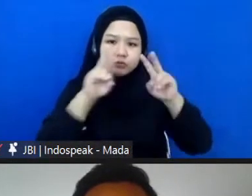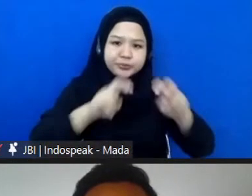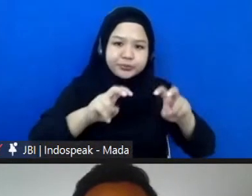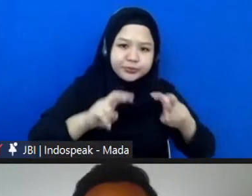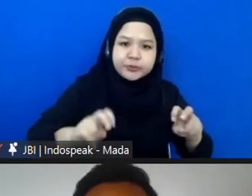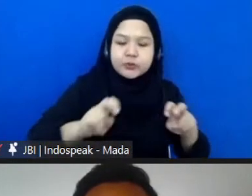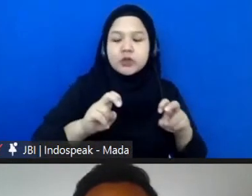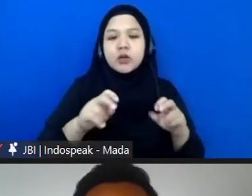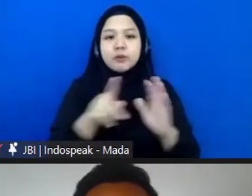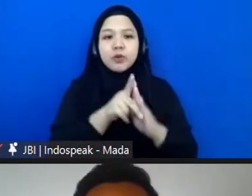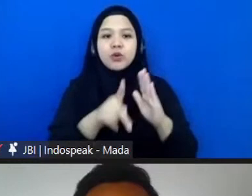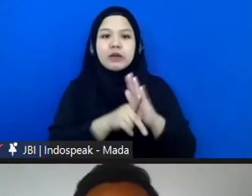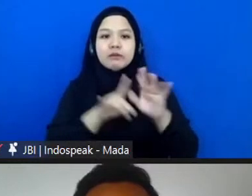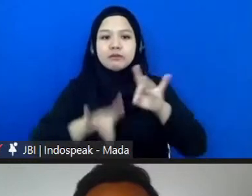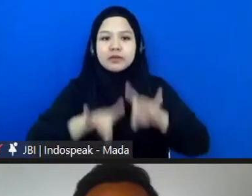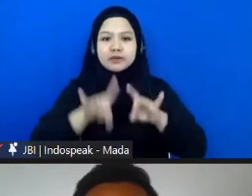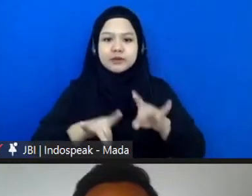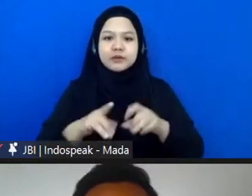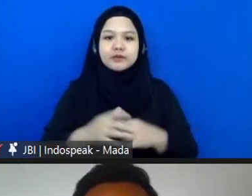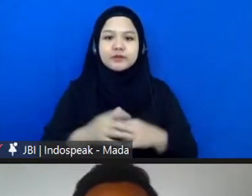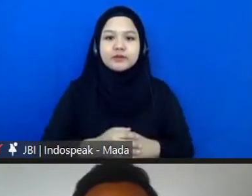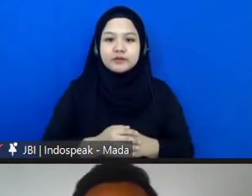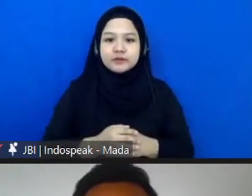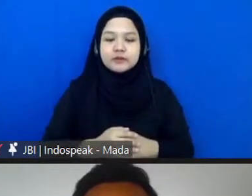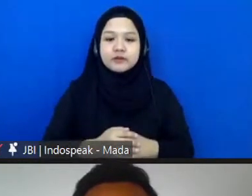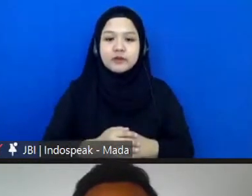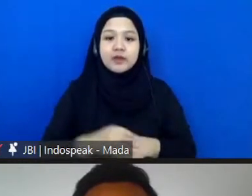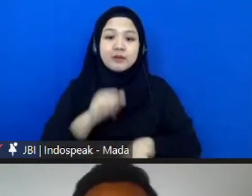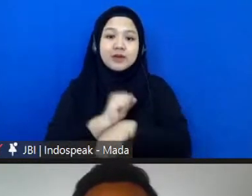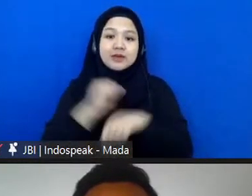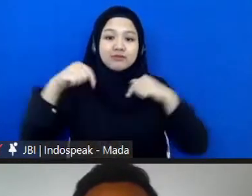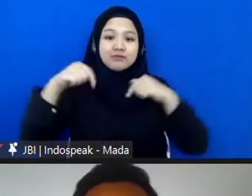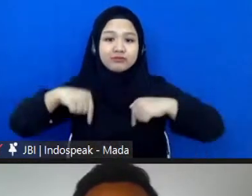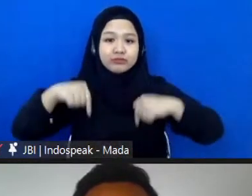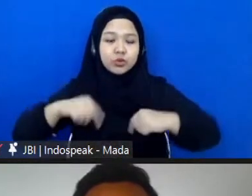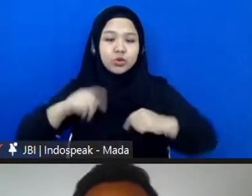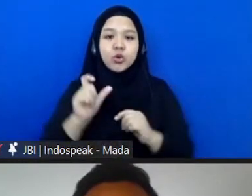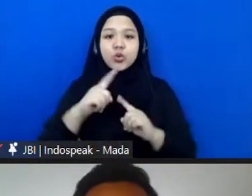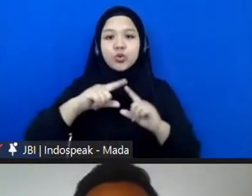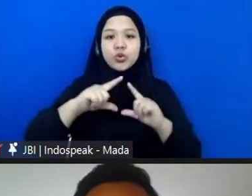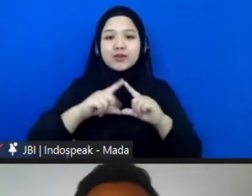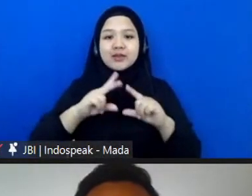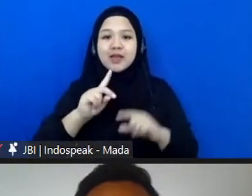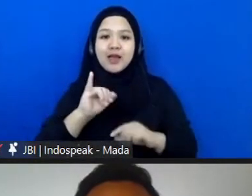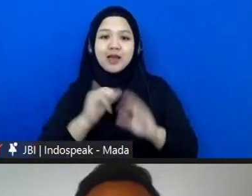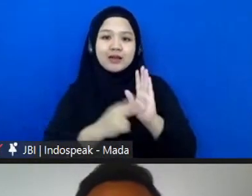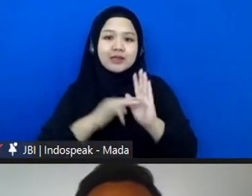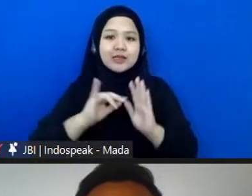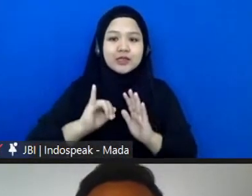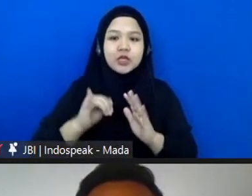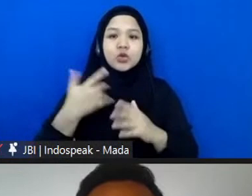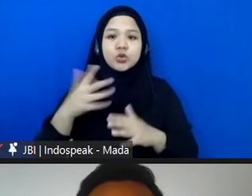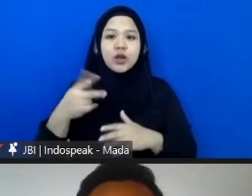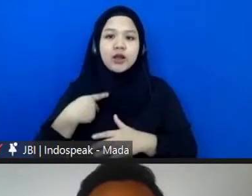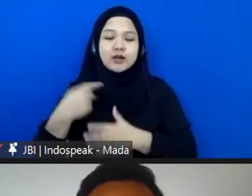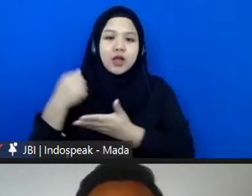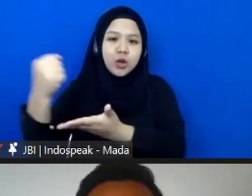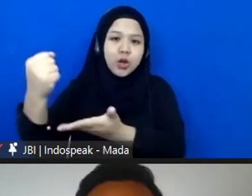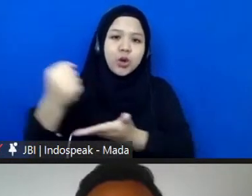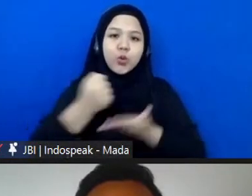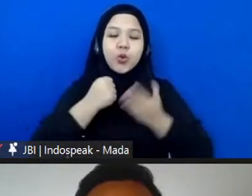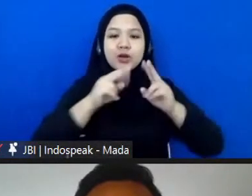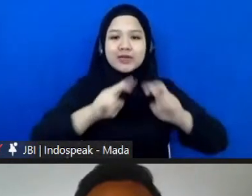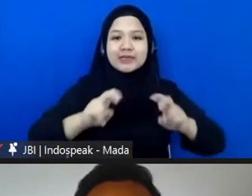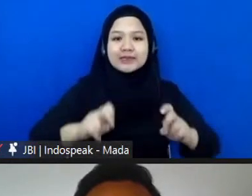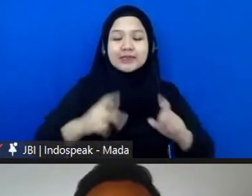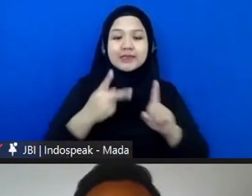management. In recognition of this work, Professor Utarini has received the Habibi Research Award in